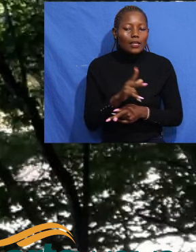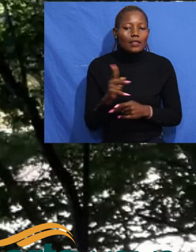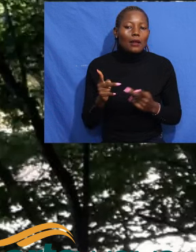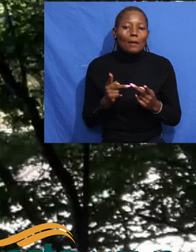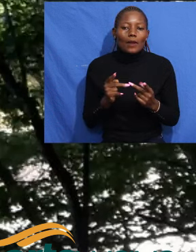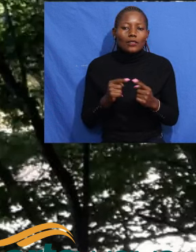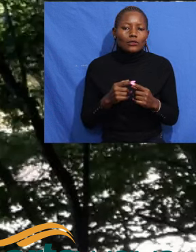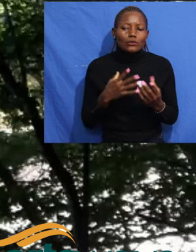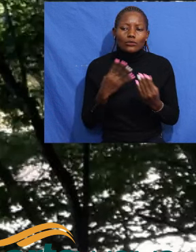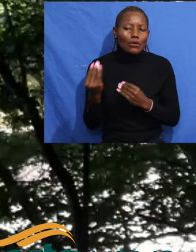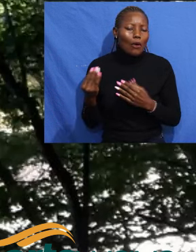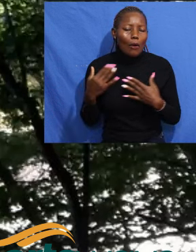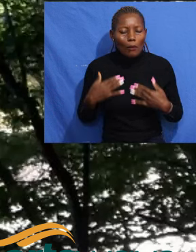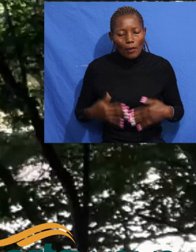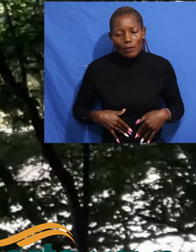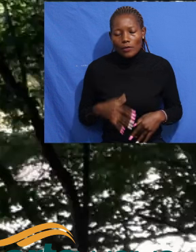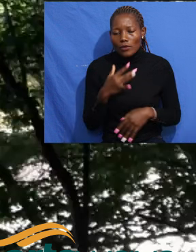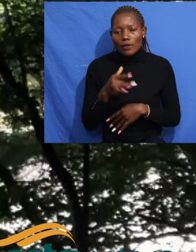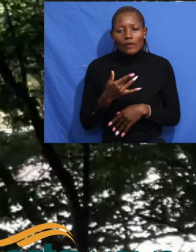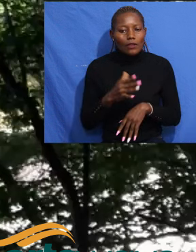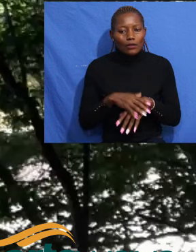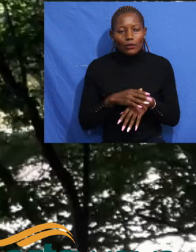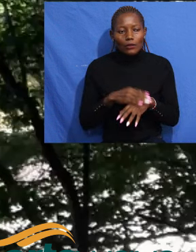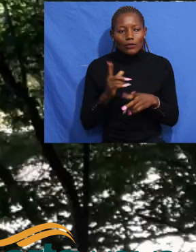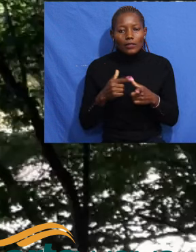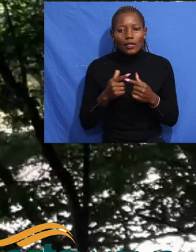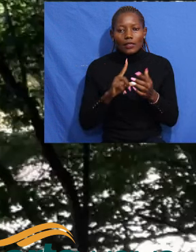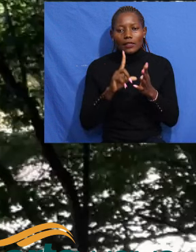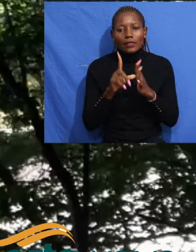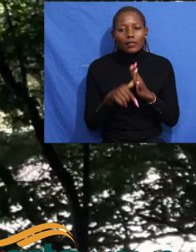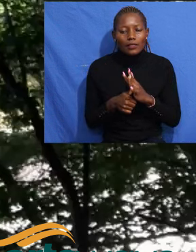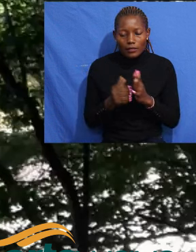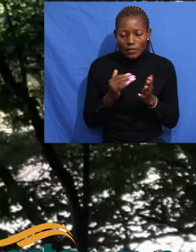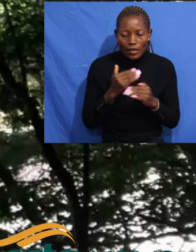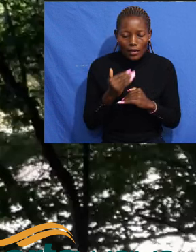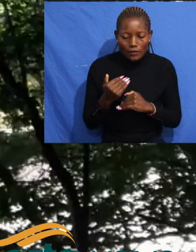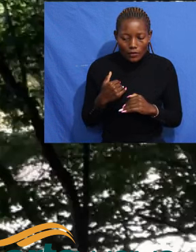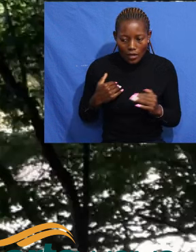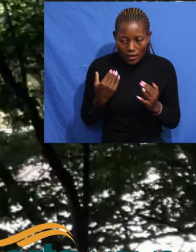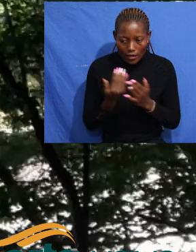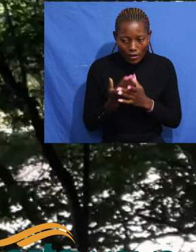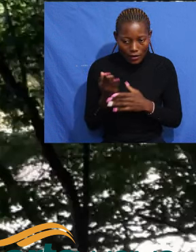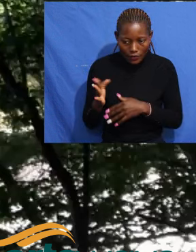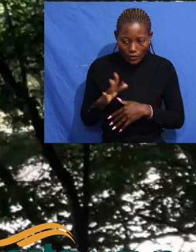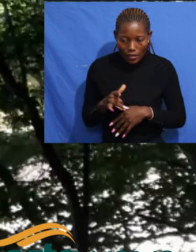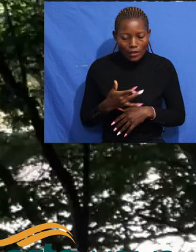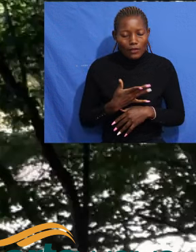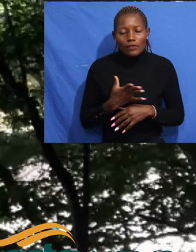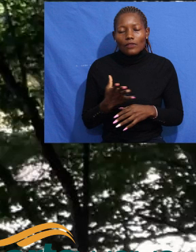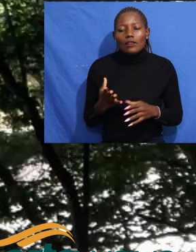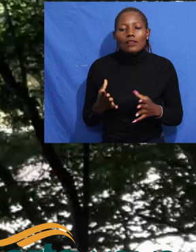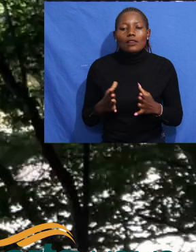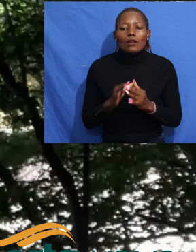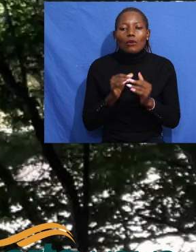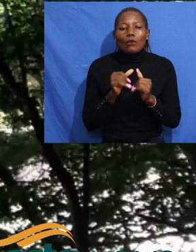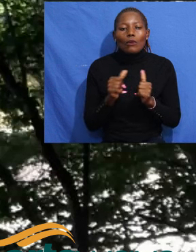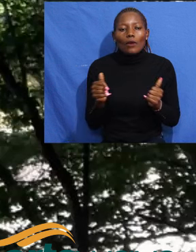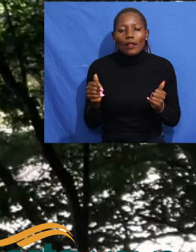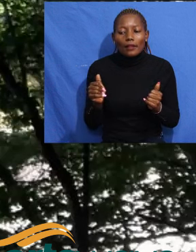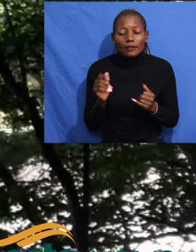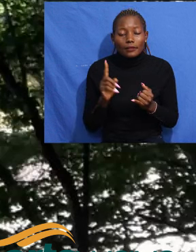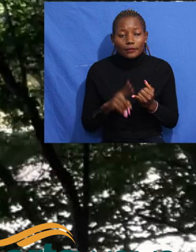My body feels so refreshed, and after I go to this place, I feel fully recovered. So one